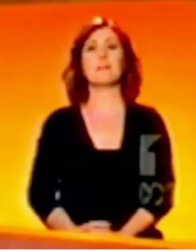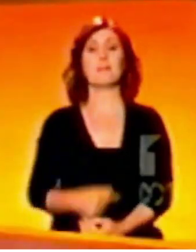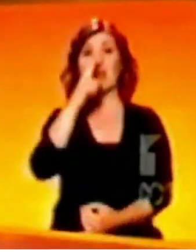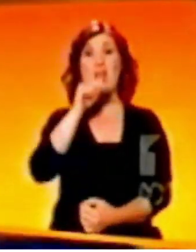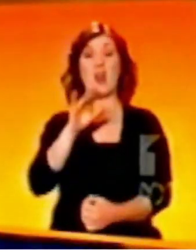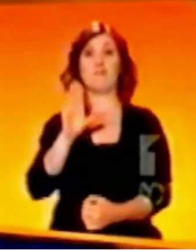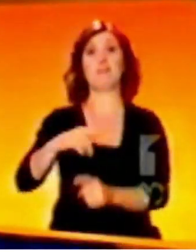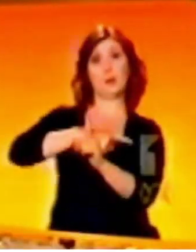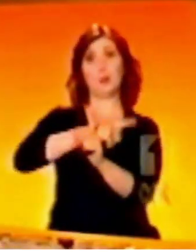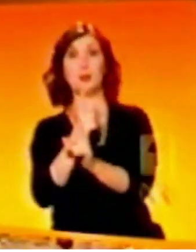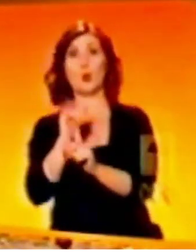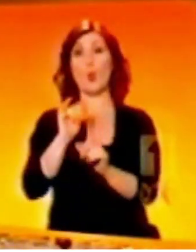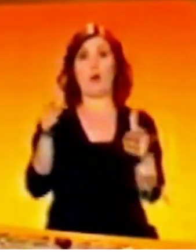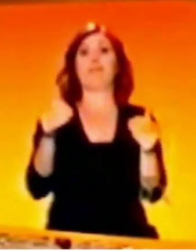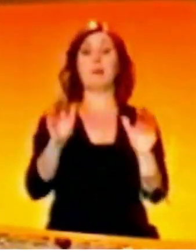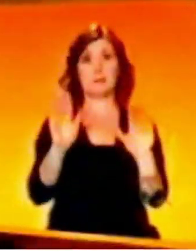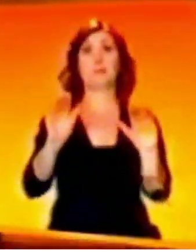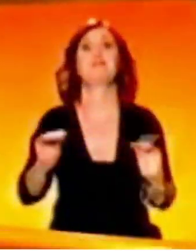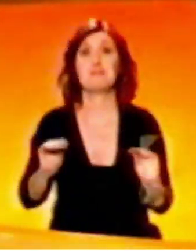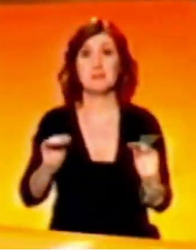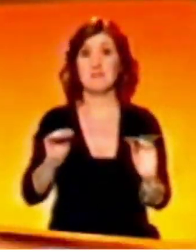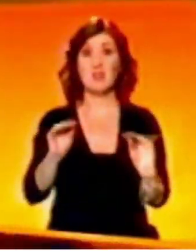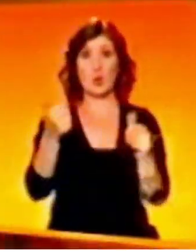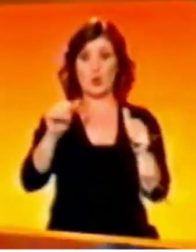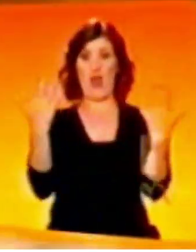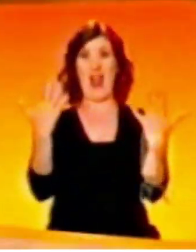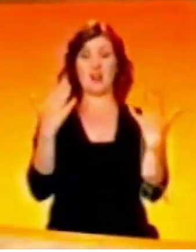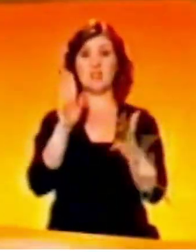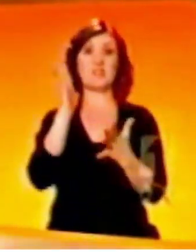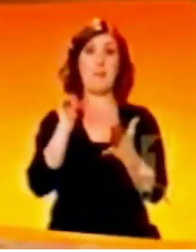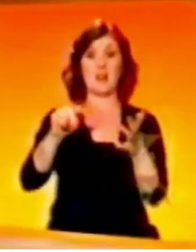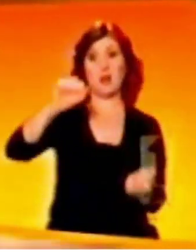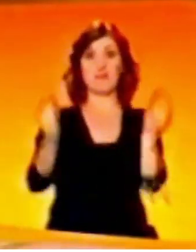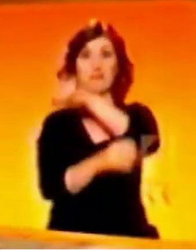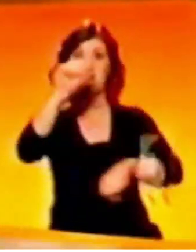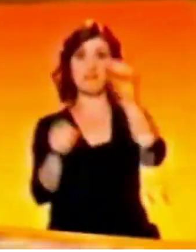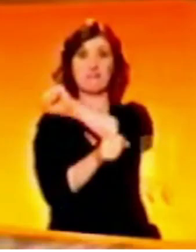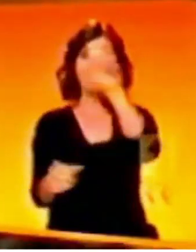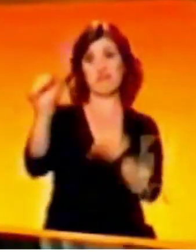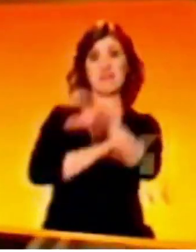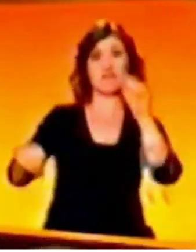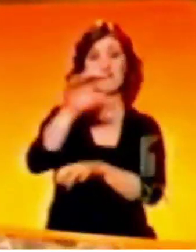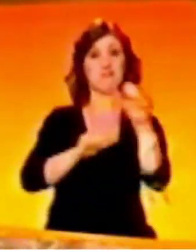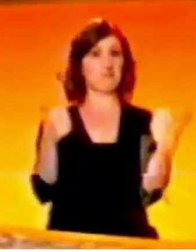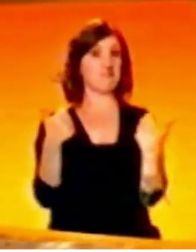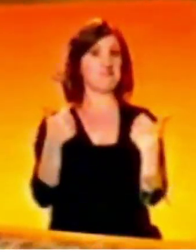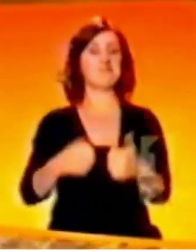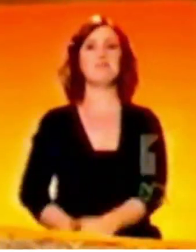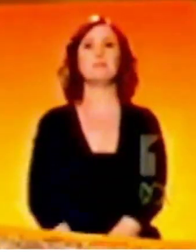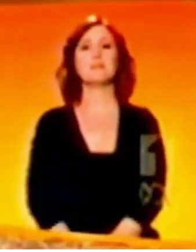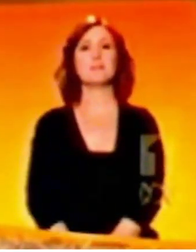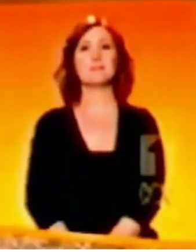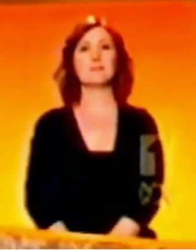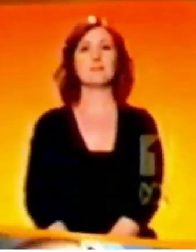You can brake and accelerate by hand, even when you are turning, so your hands never need to leave the wheel.